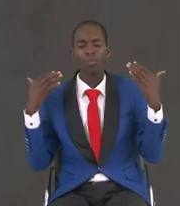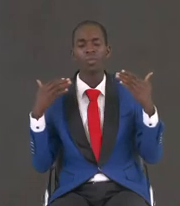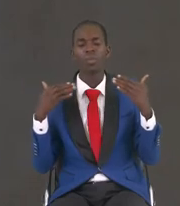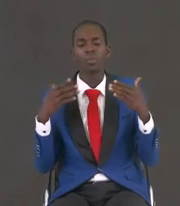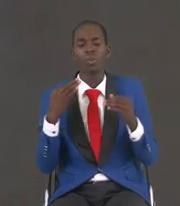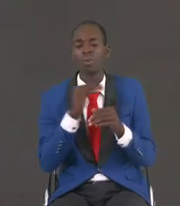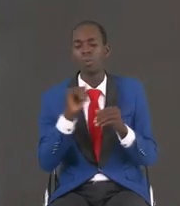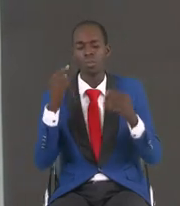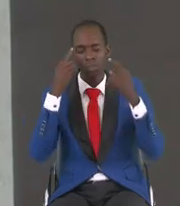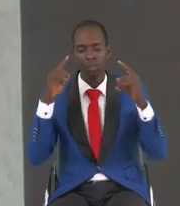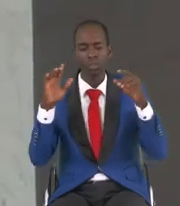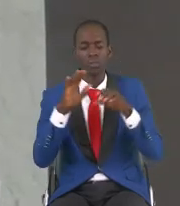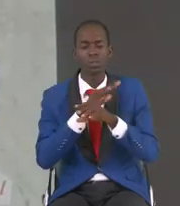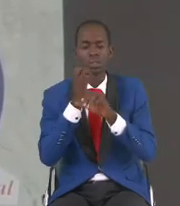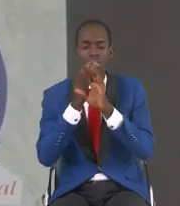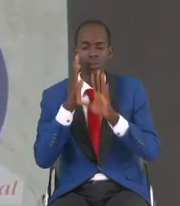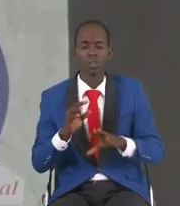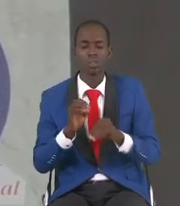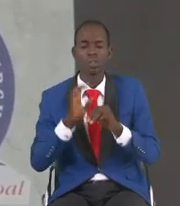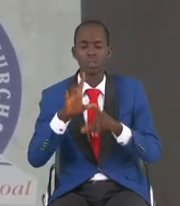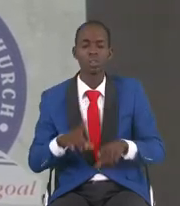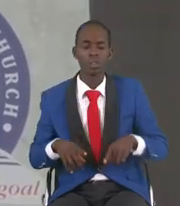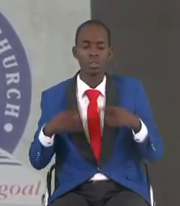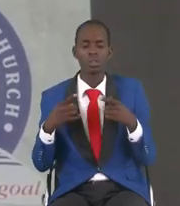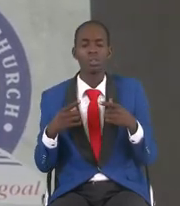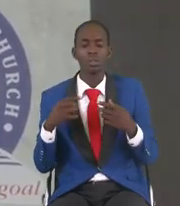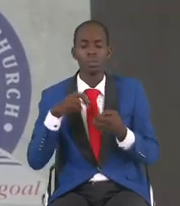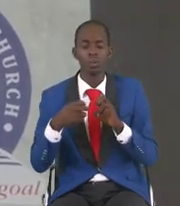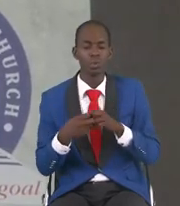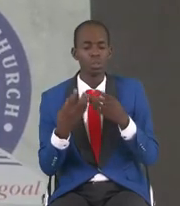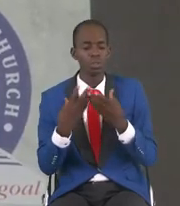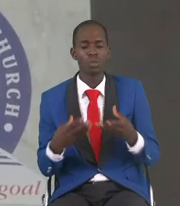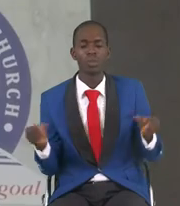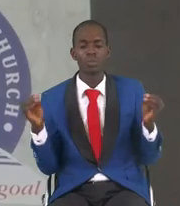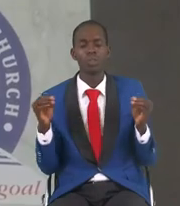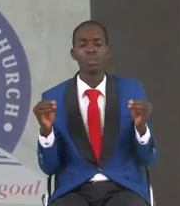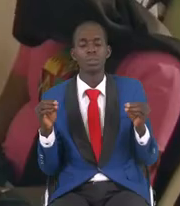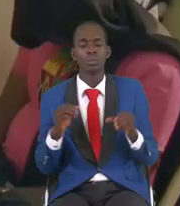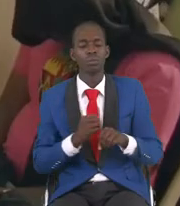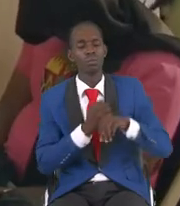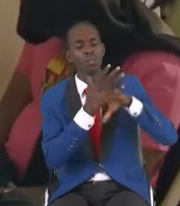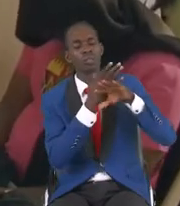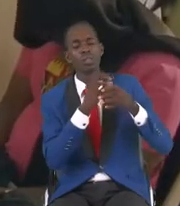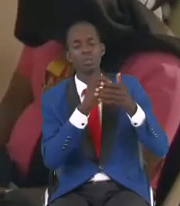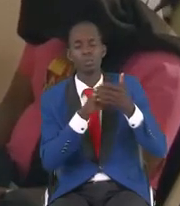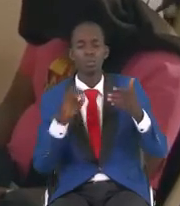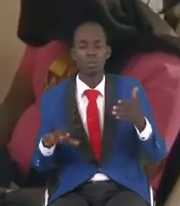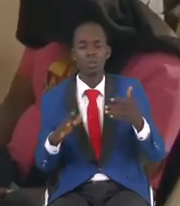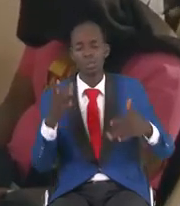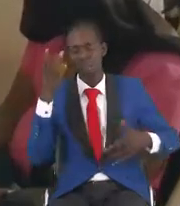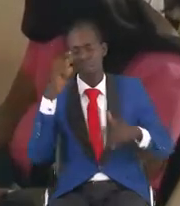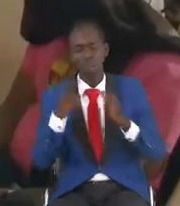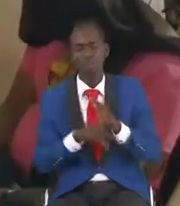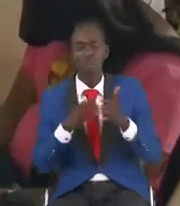successful achiever in your life. Amen. Problems solved. Amen. Mountains moved. Amen. Sicknesses